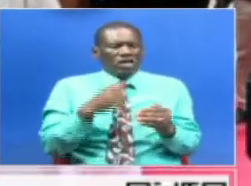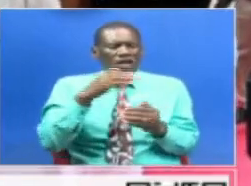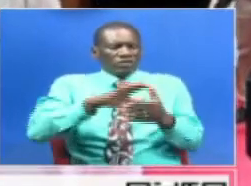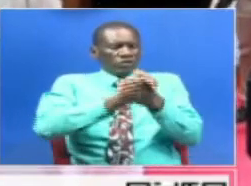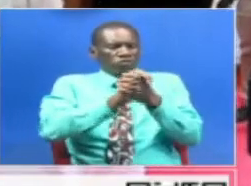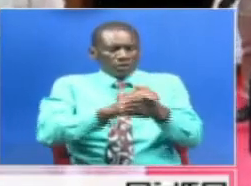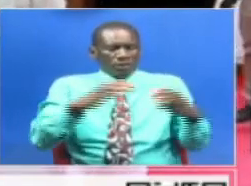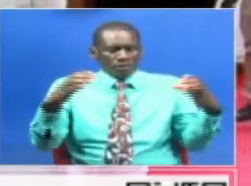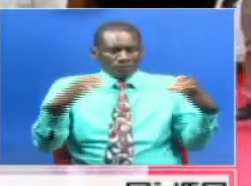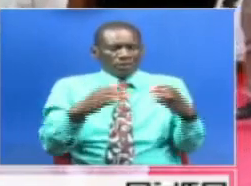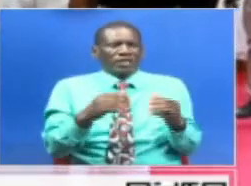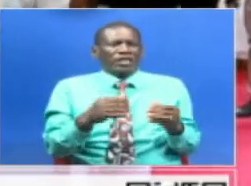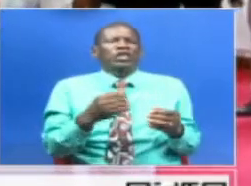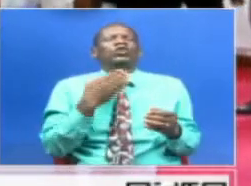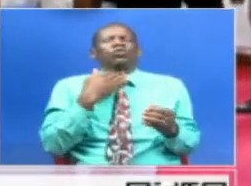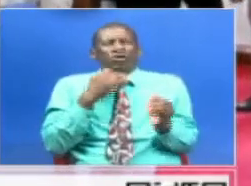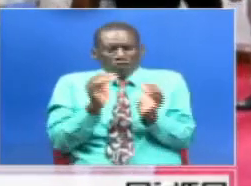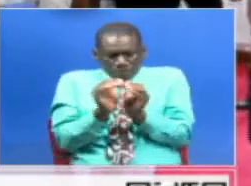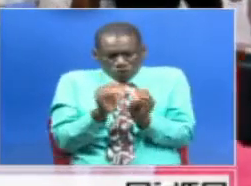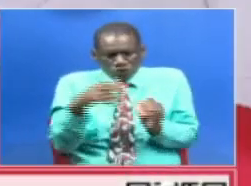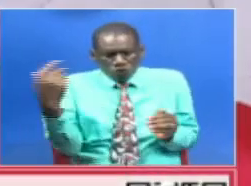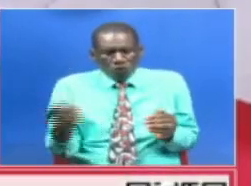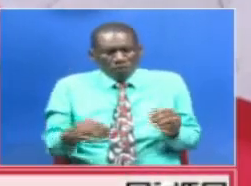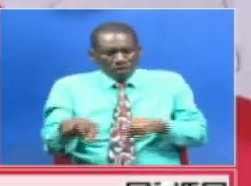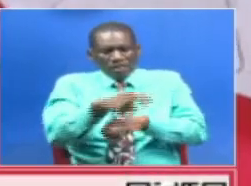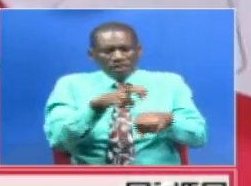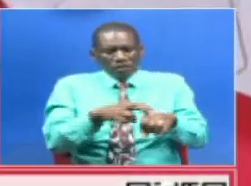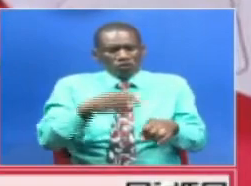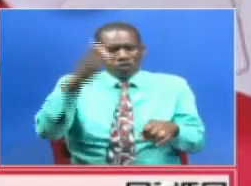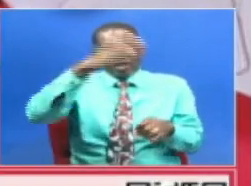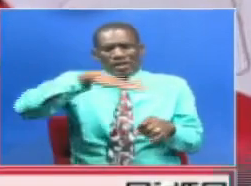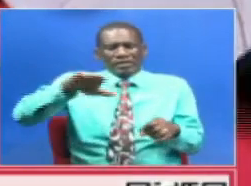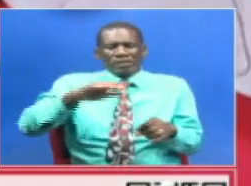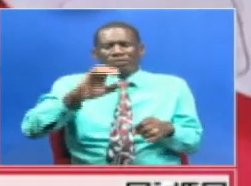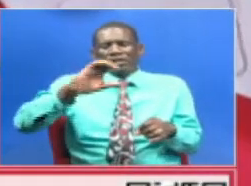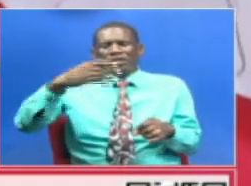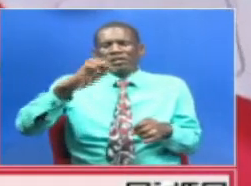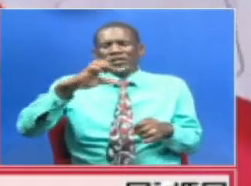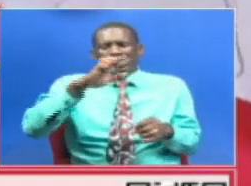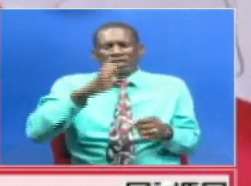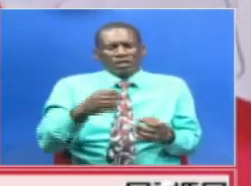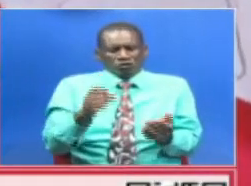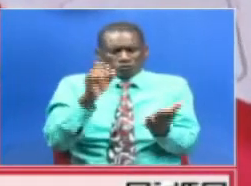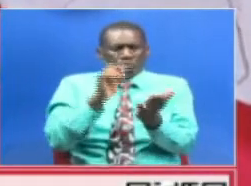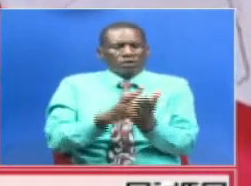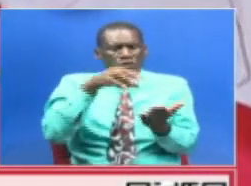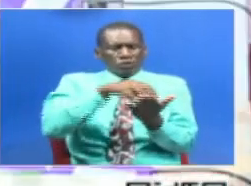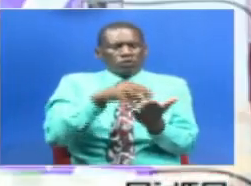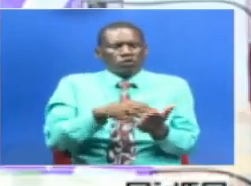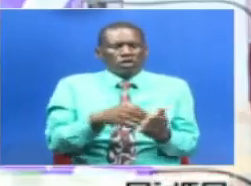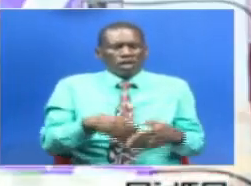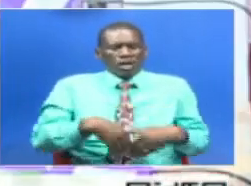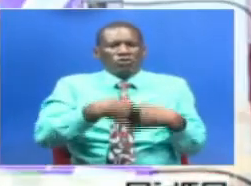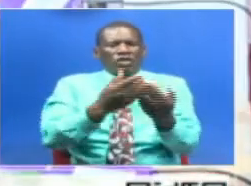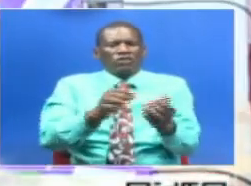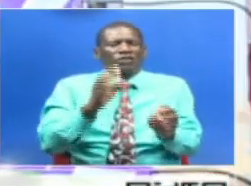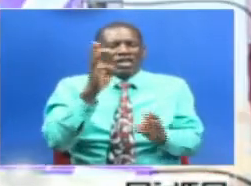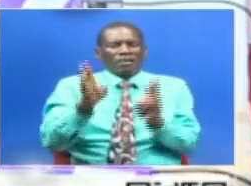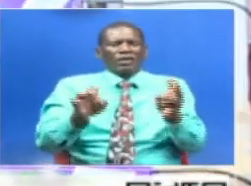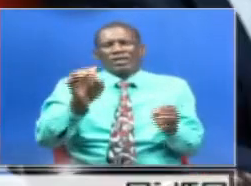Party to have minority whip in the National Assembly Sabina Chege relinquish her position in favor of Embakasi West's Mark